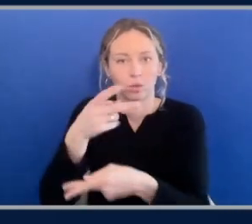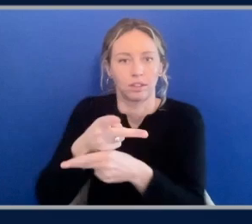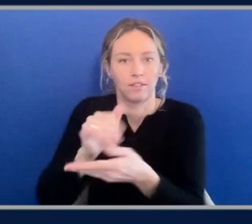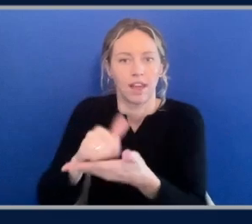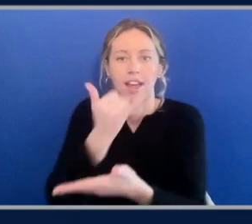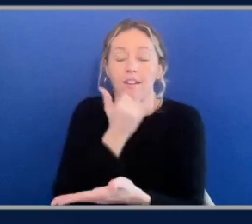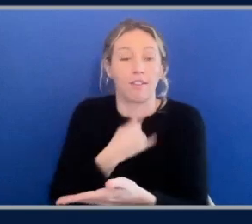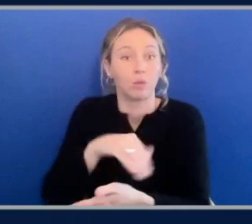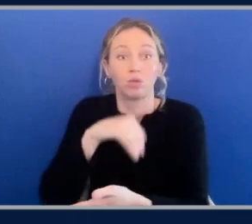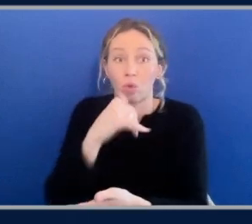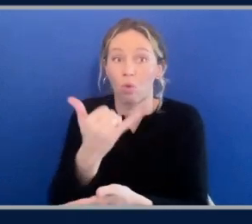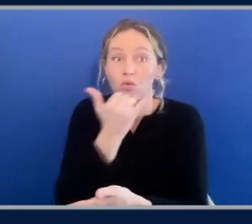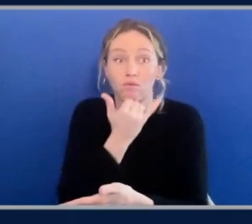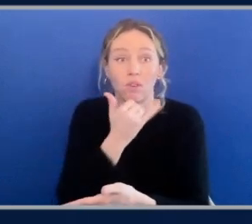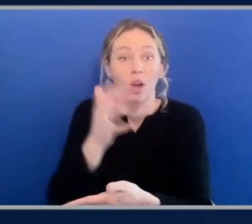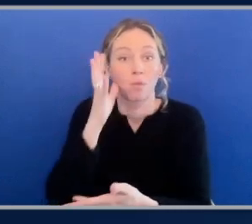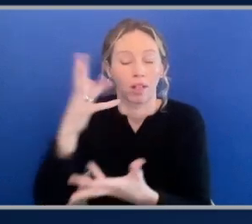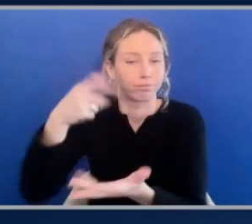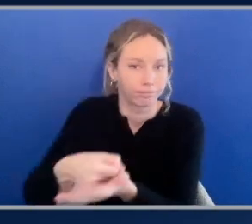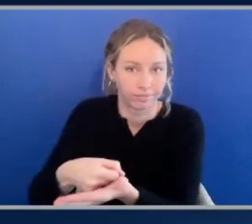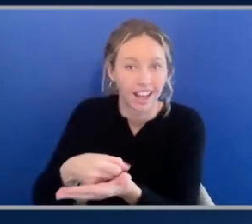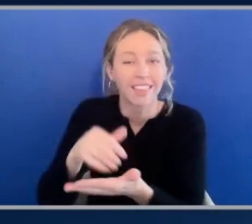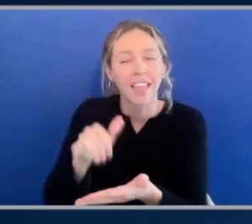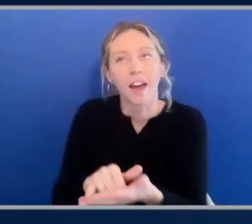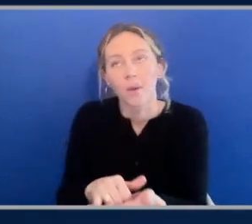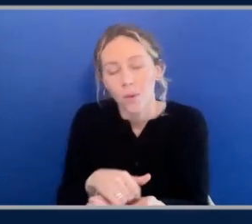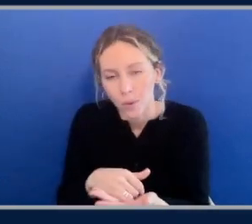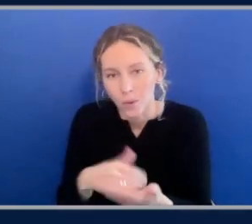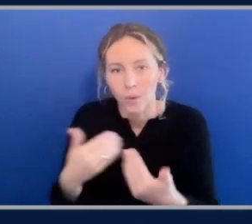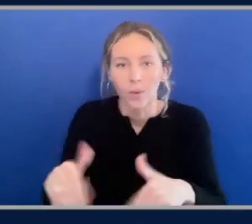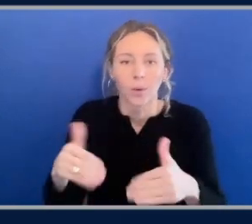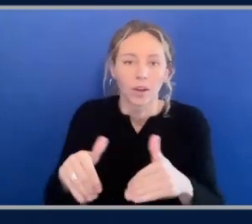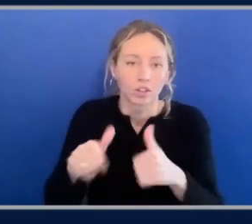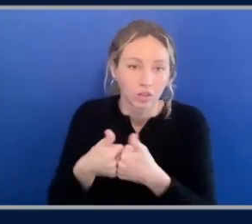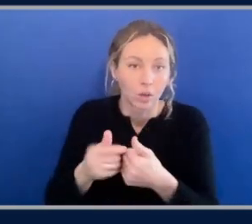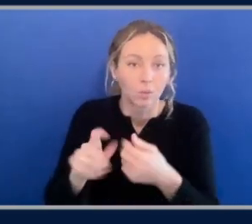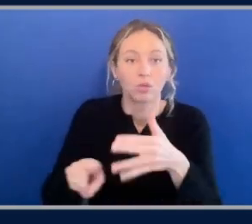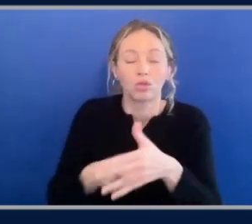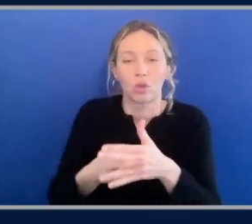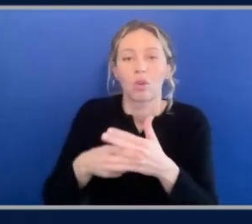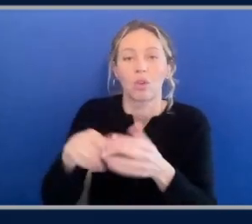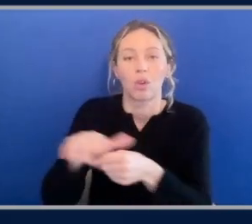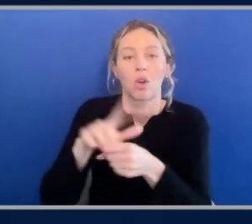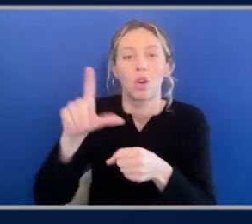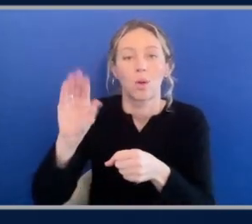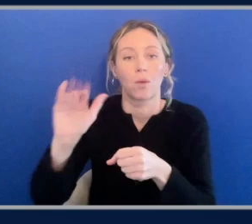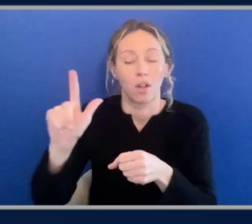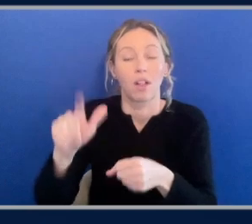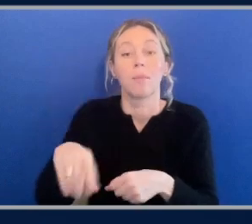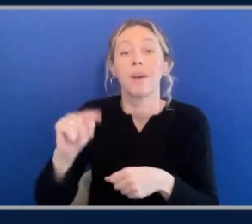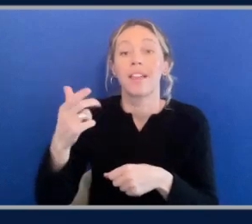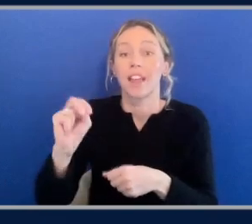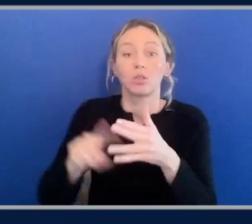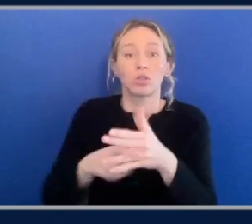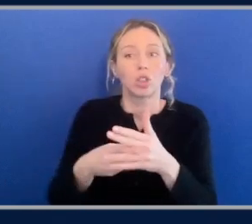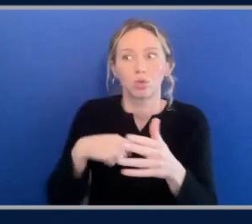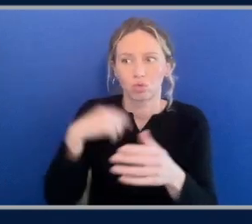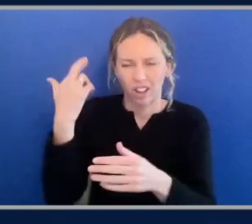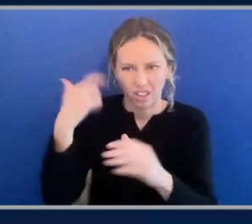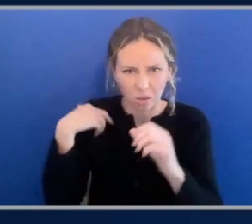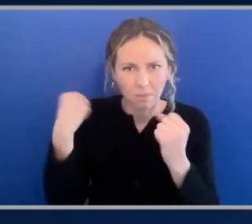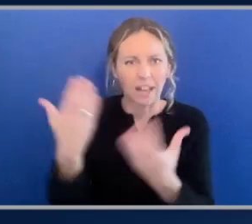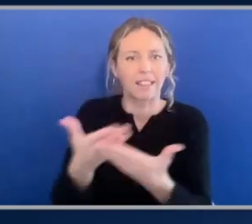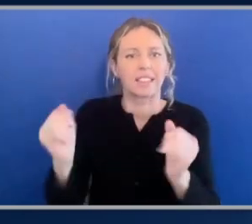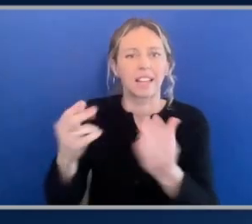the process will by default crash, and that is really painful when you're working and starting locally. But once you get over it, you actually realize how many things can fail, and you handle them really